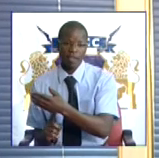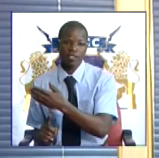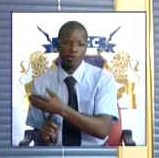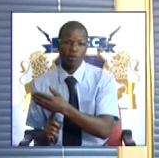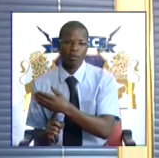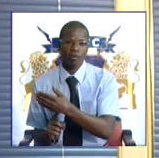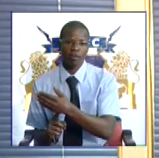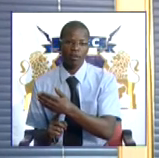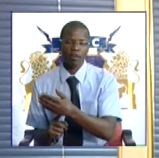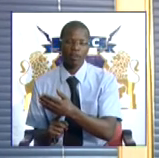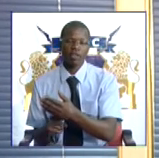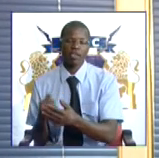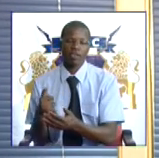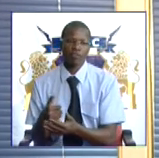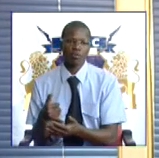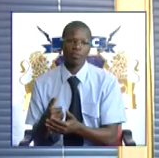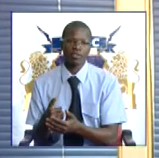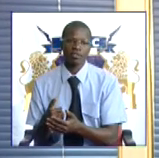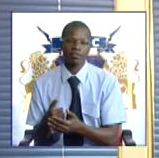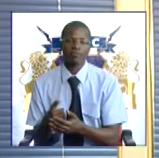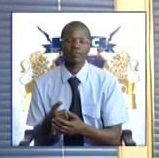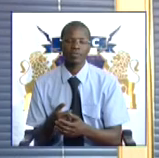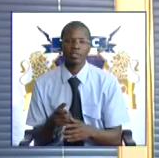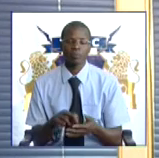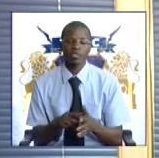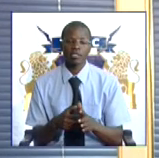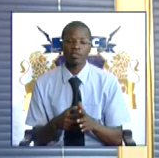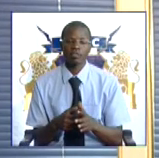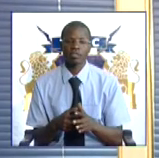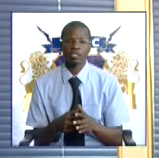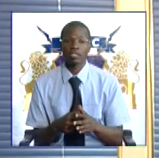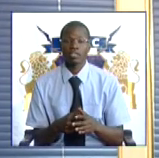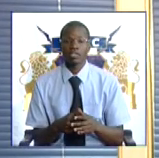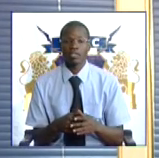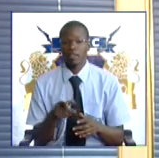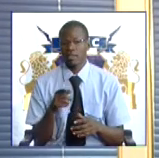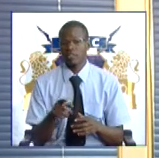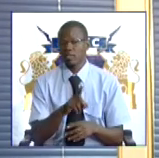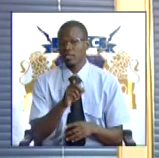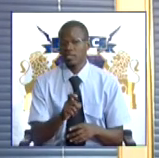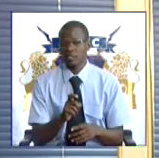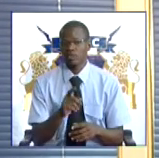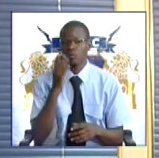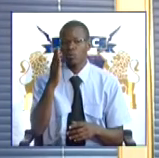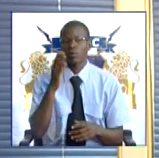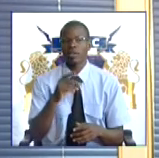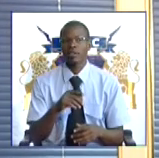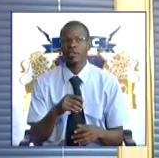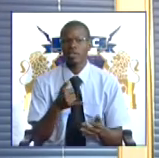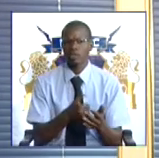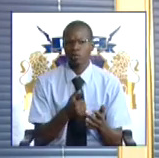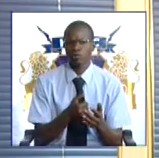factors in relation to these types of tests will include to try and capture the officer's